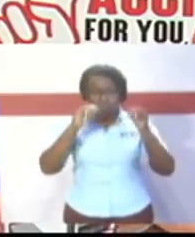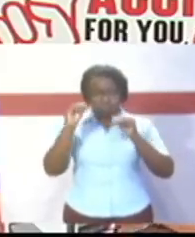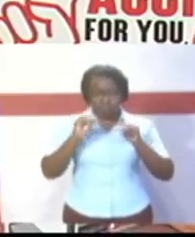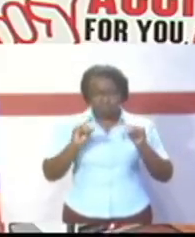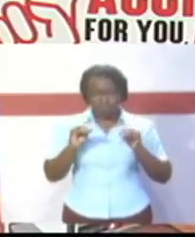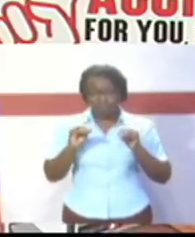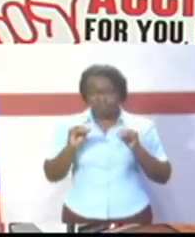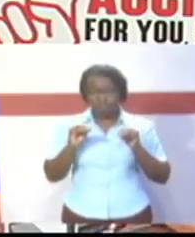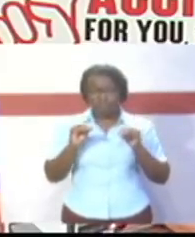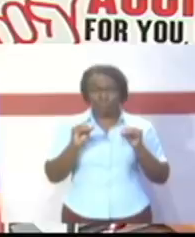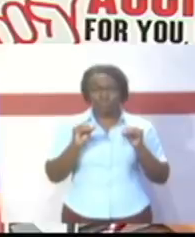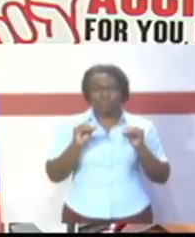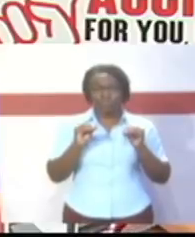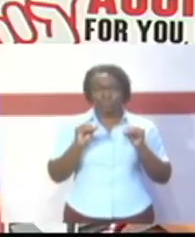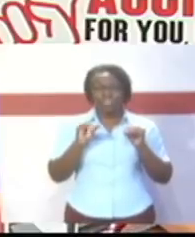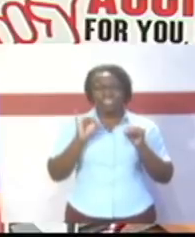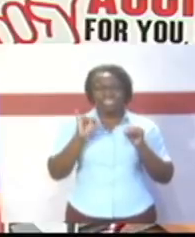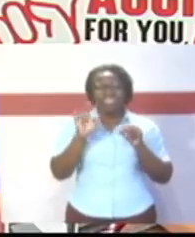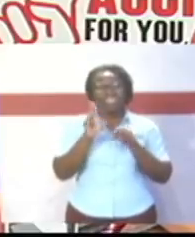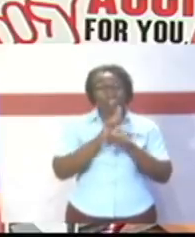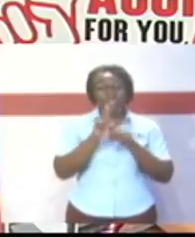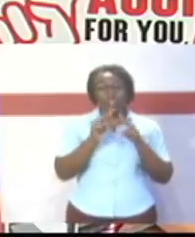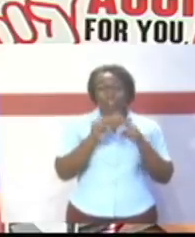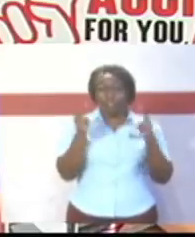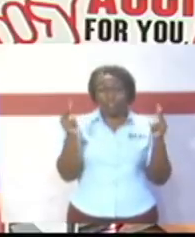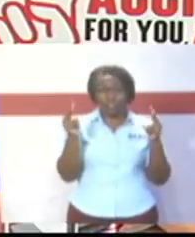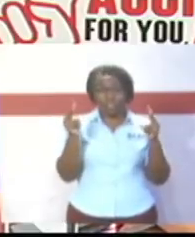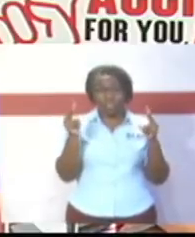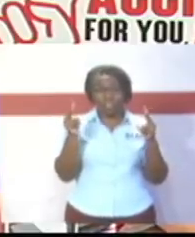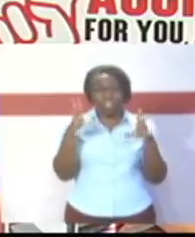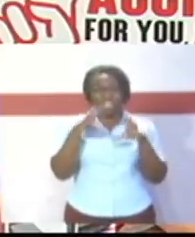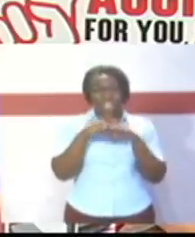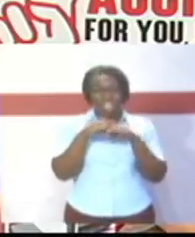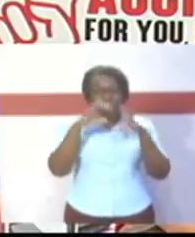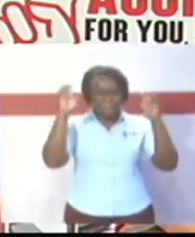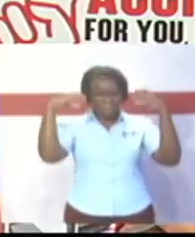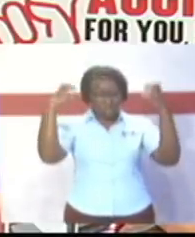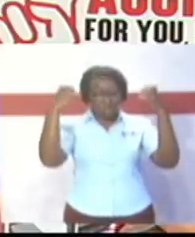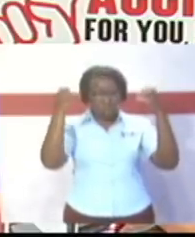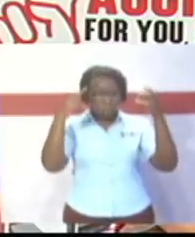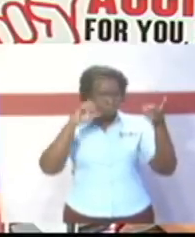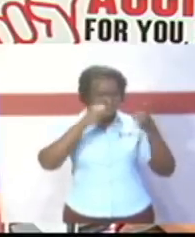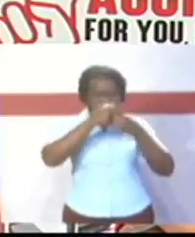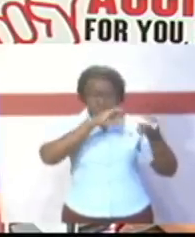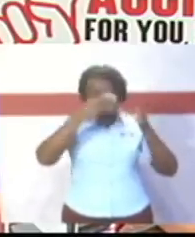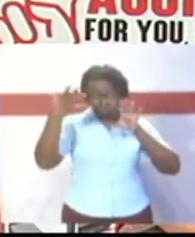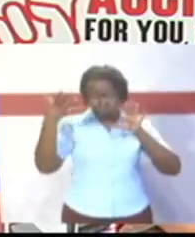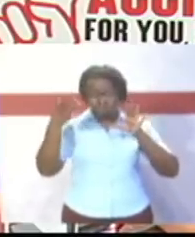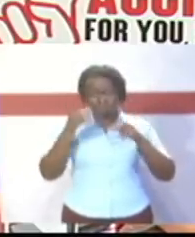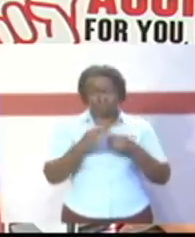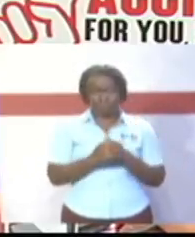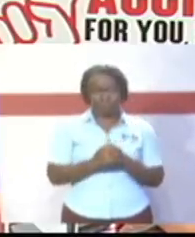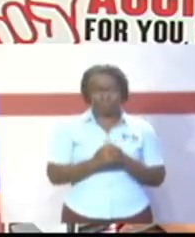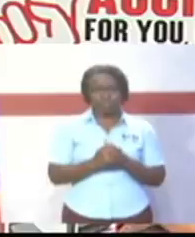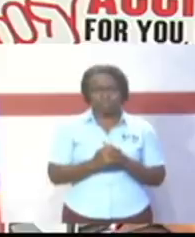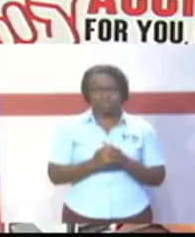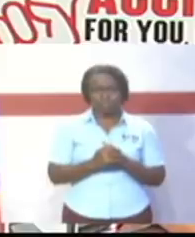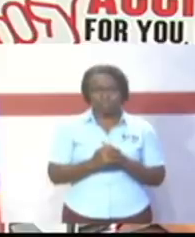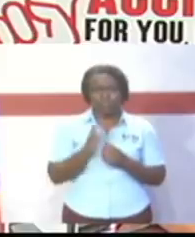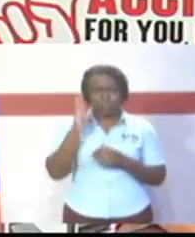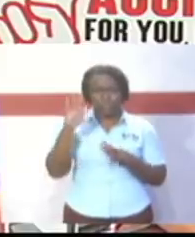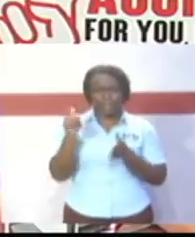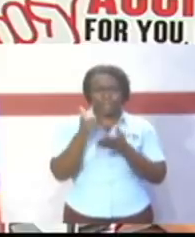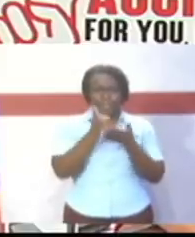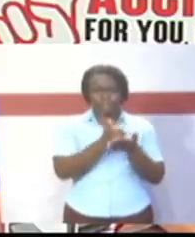an emergency or crisis, whether it's a disaster in the form of a natural event like a hurricane